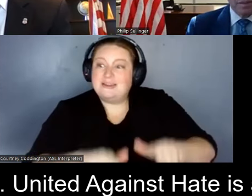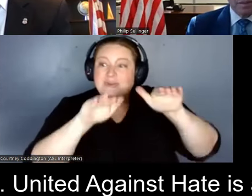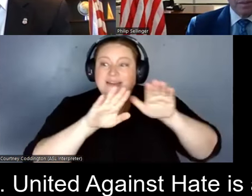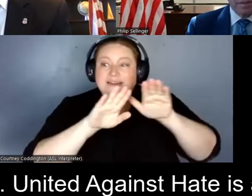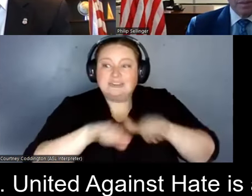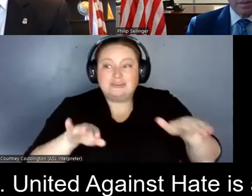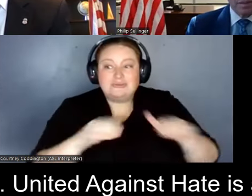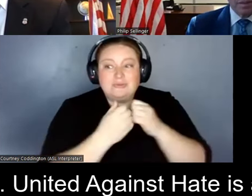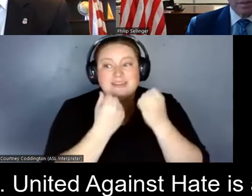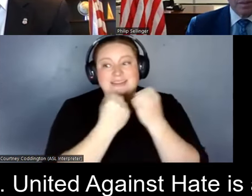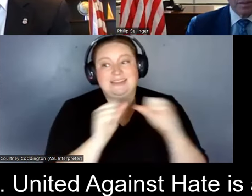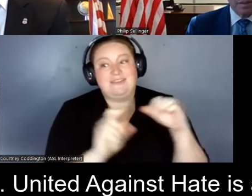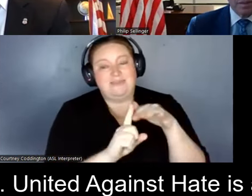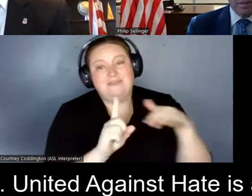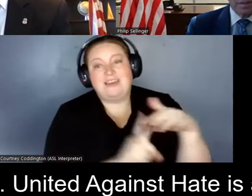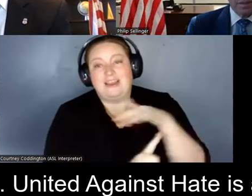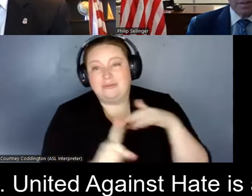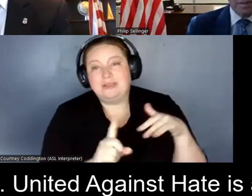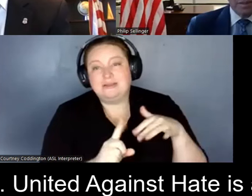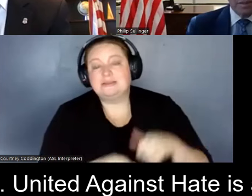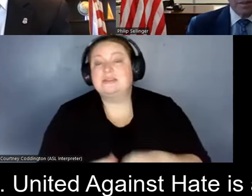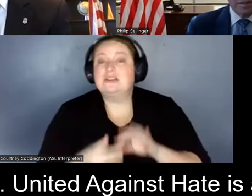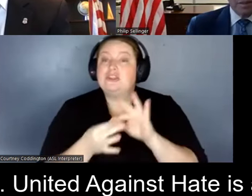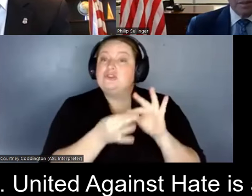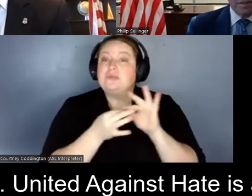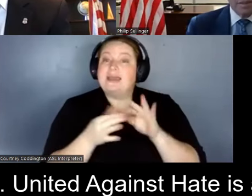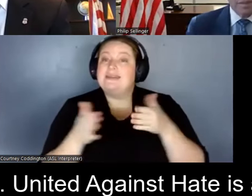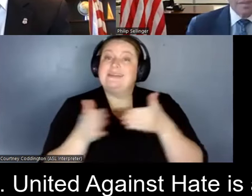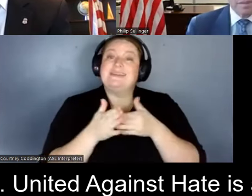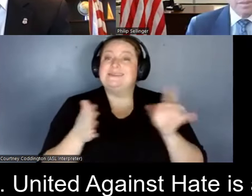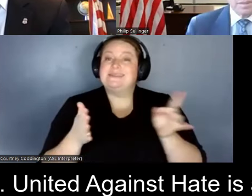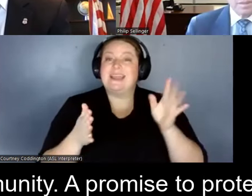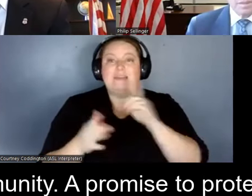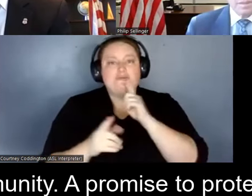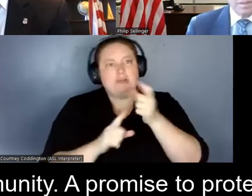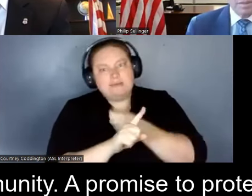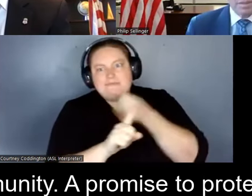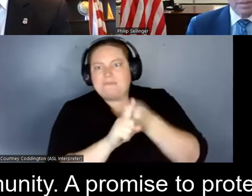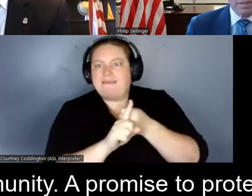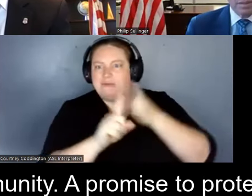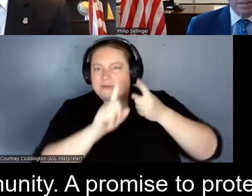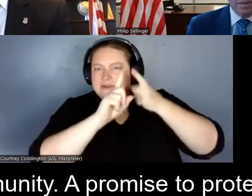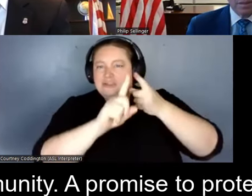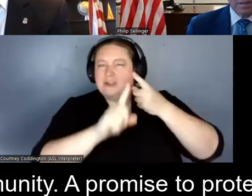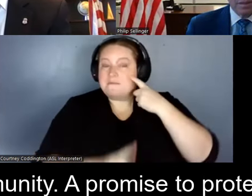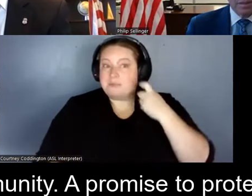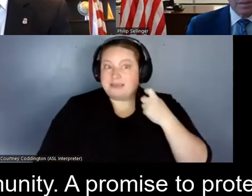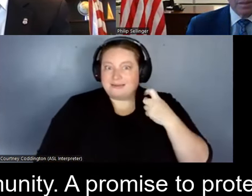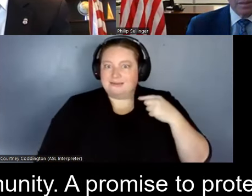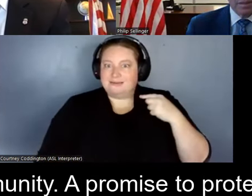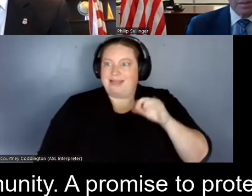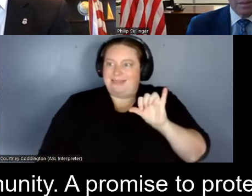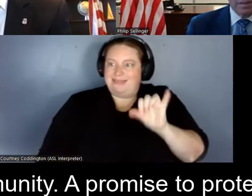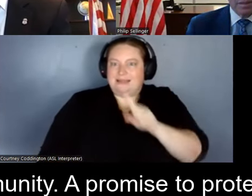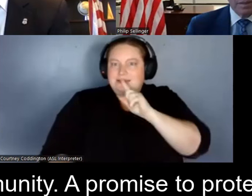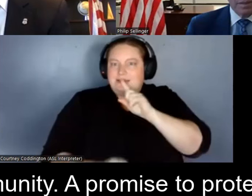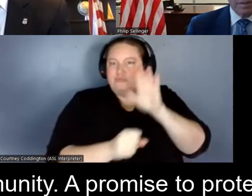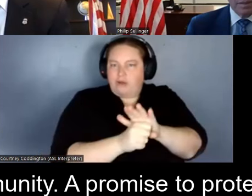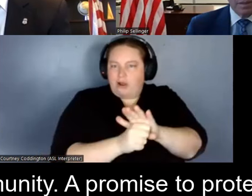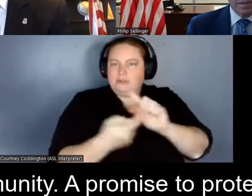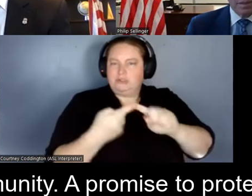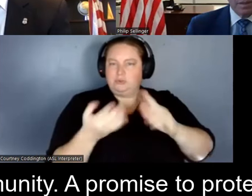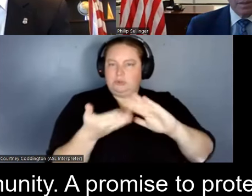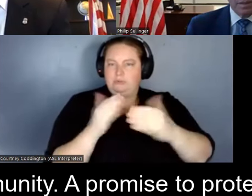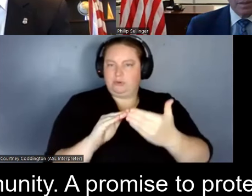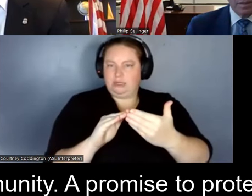environments. United Against Hate is an impactful initiative because it's a promise to the community, a promise to protect